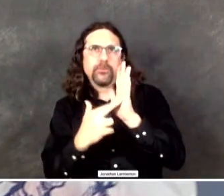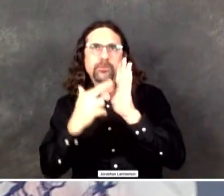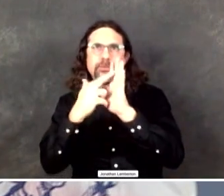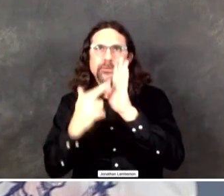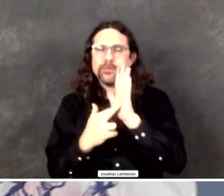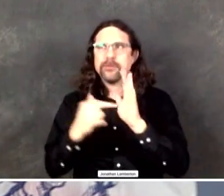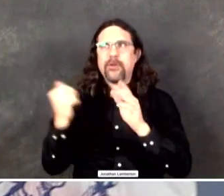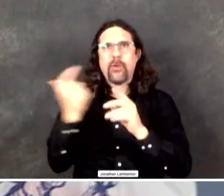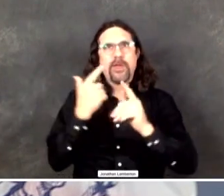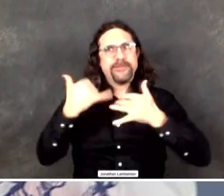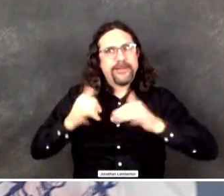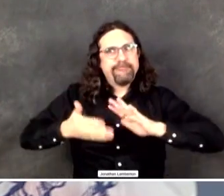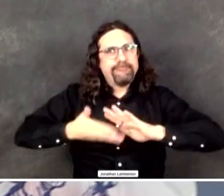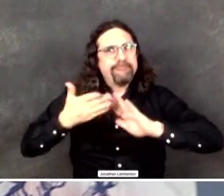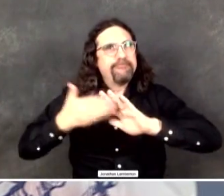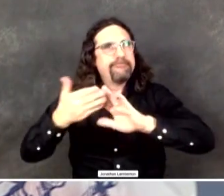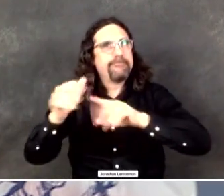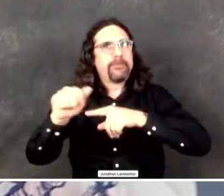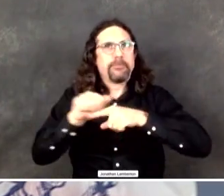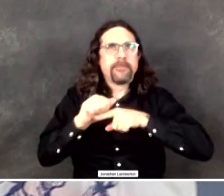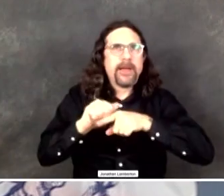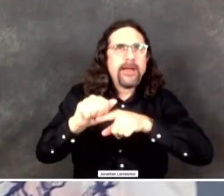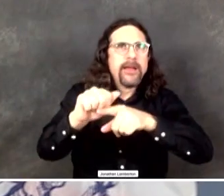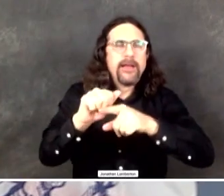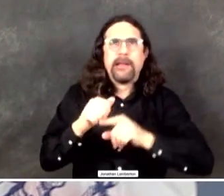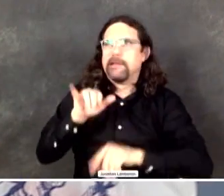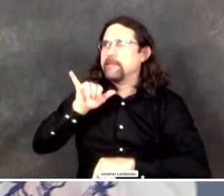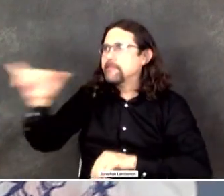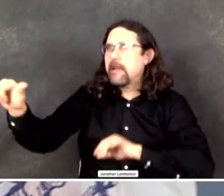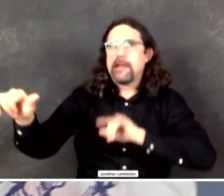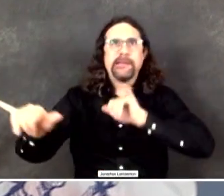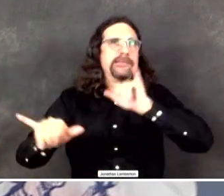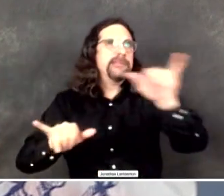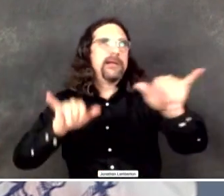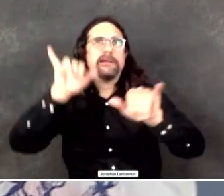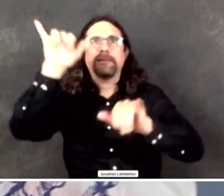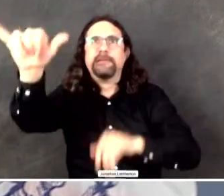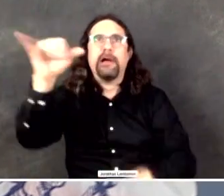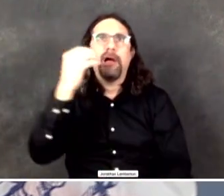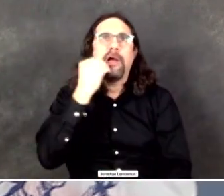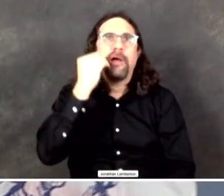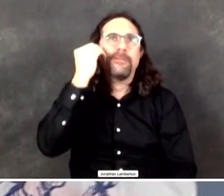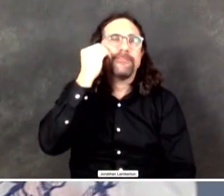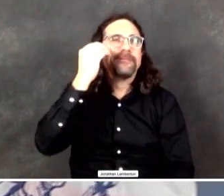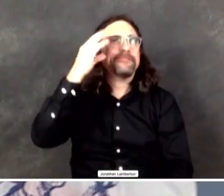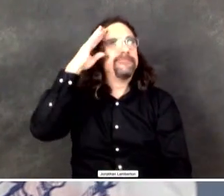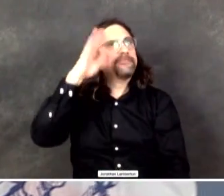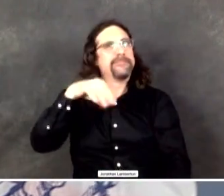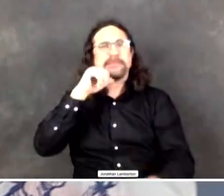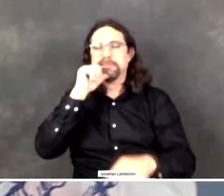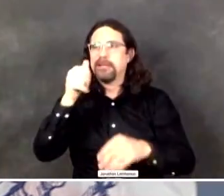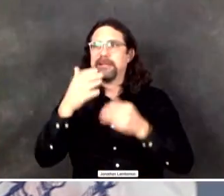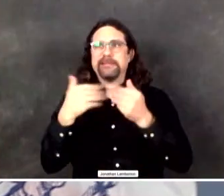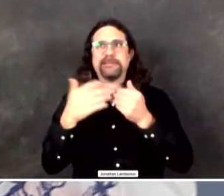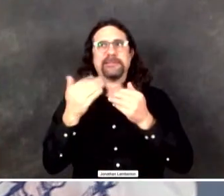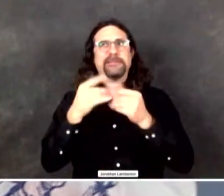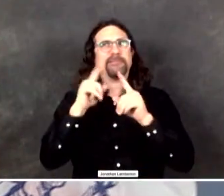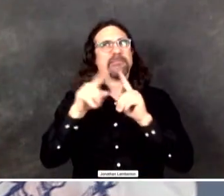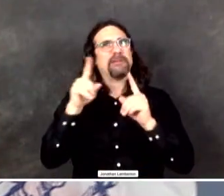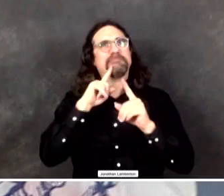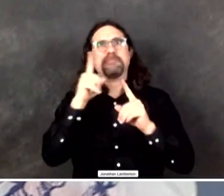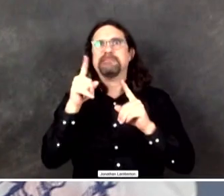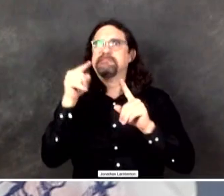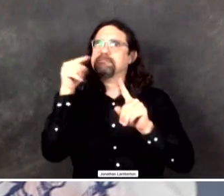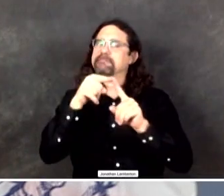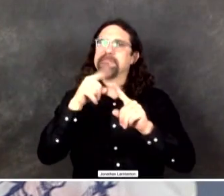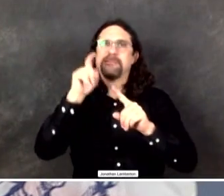some ways the most difficult for our children, are also how we protect our children and our families, and we